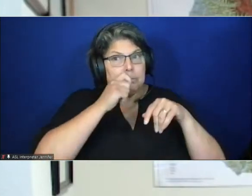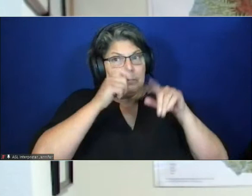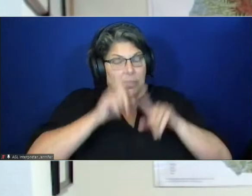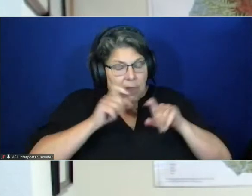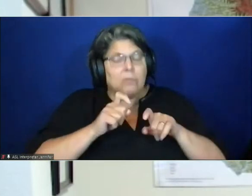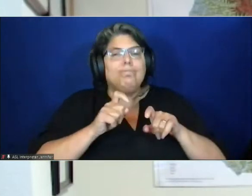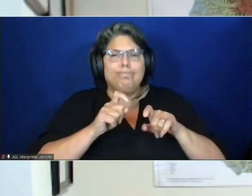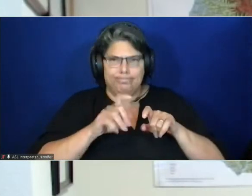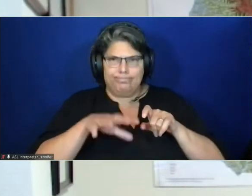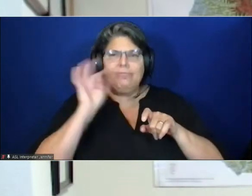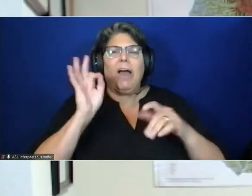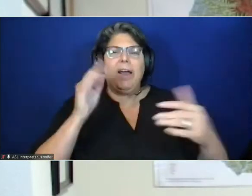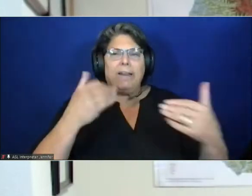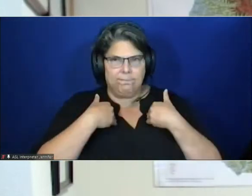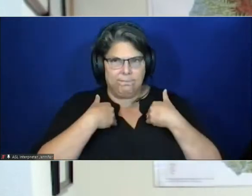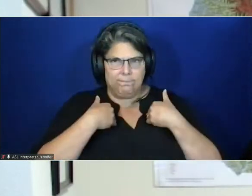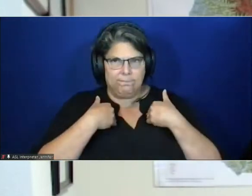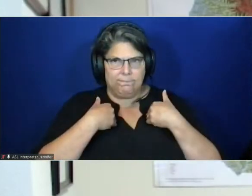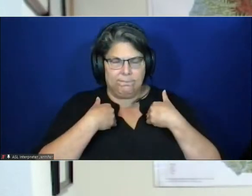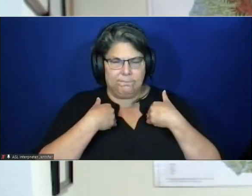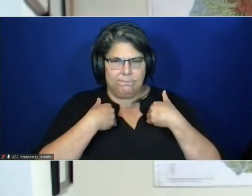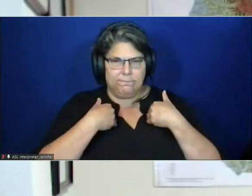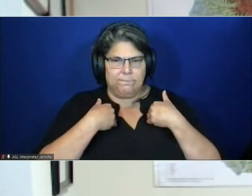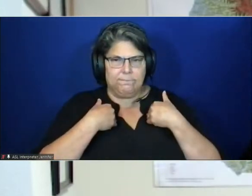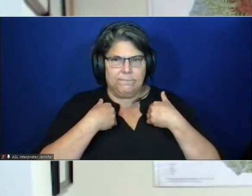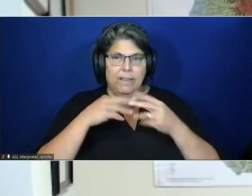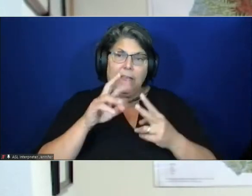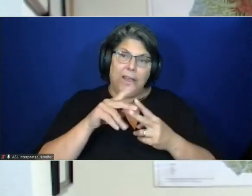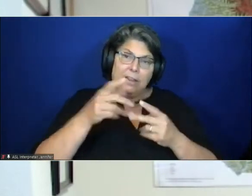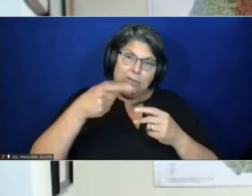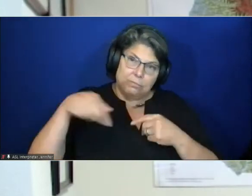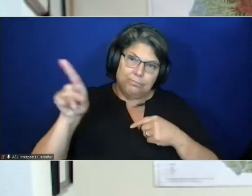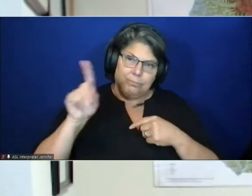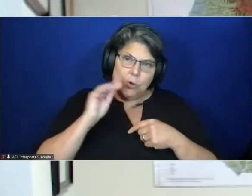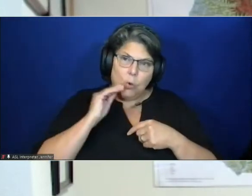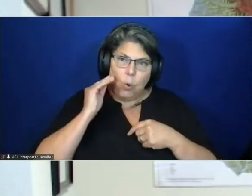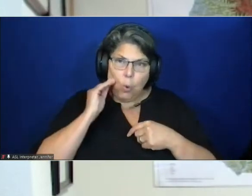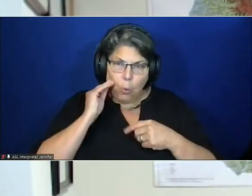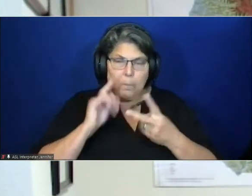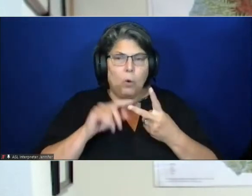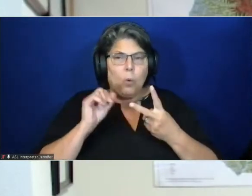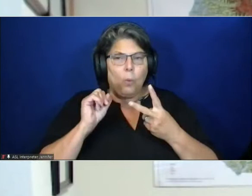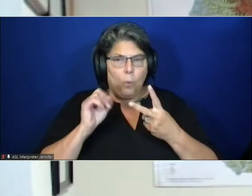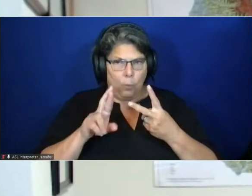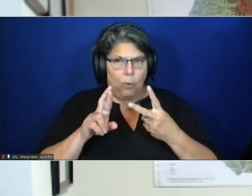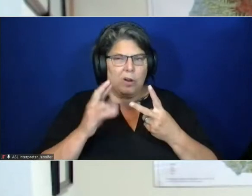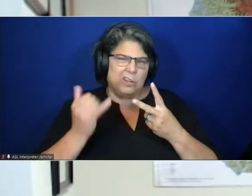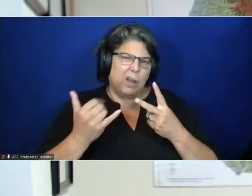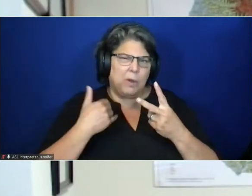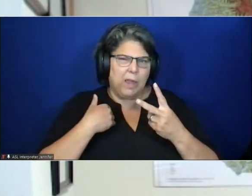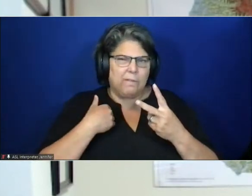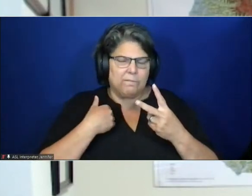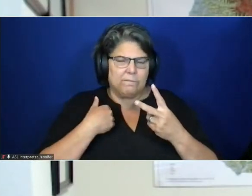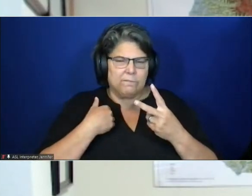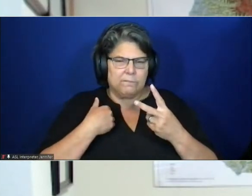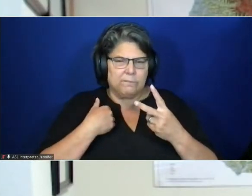found, and they are either sent home, or now, of course, we have this